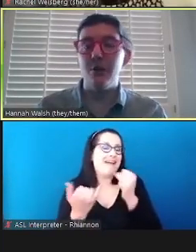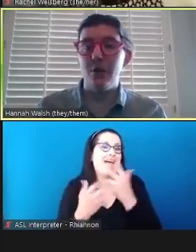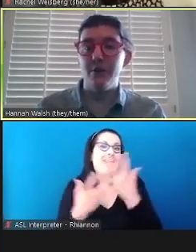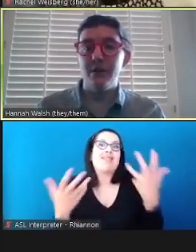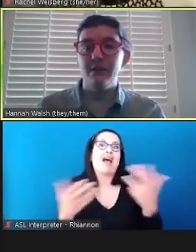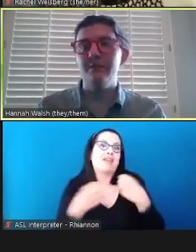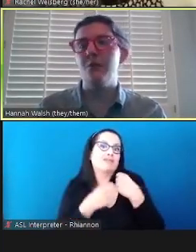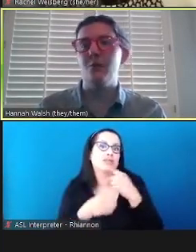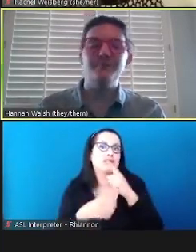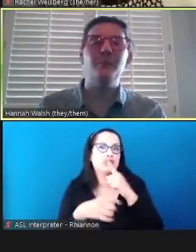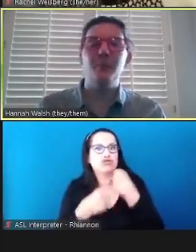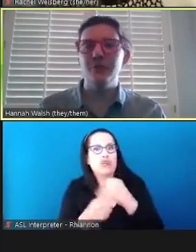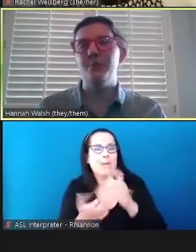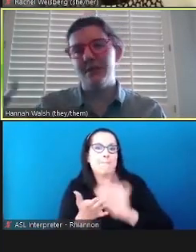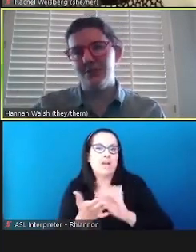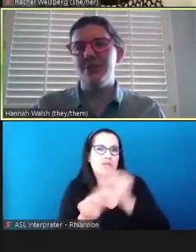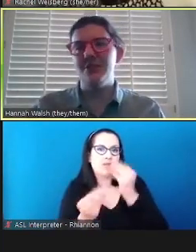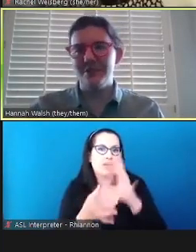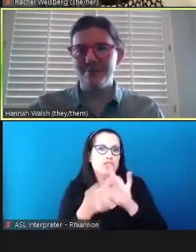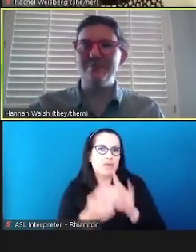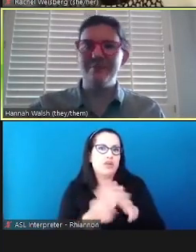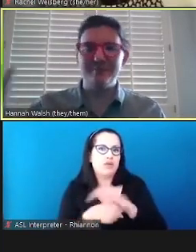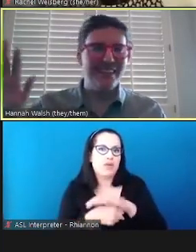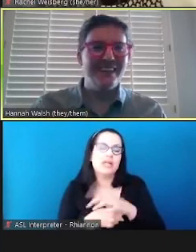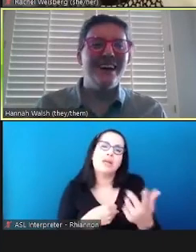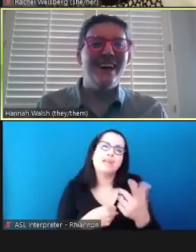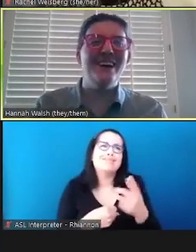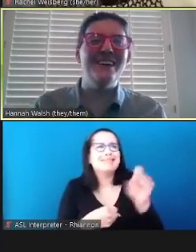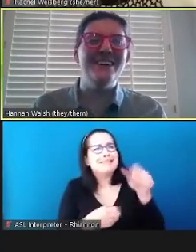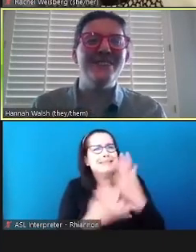about COVID, or we do, but it's changing.